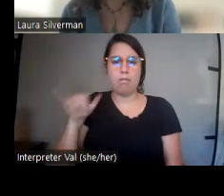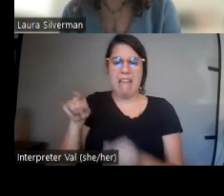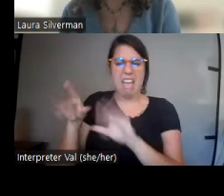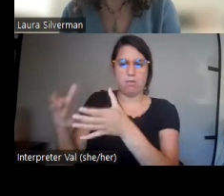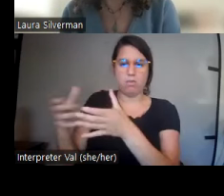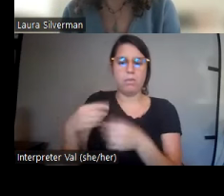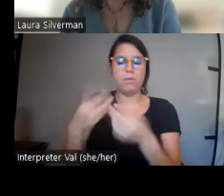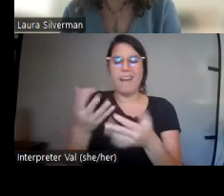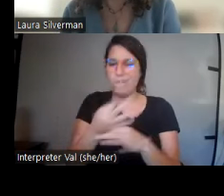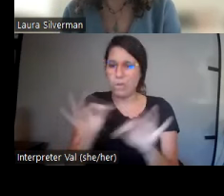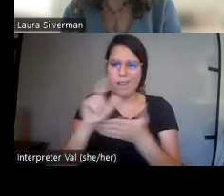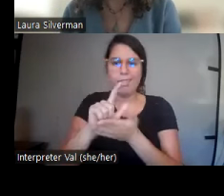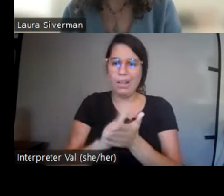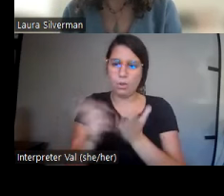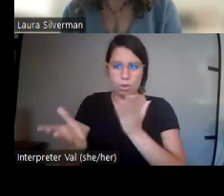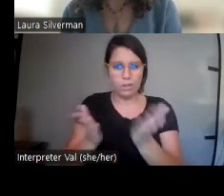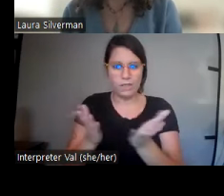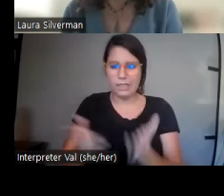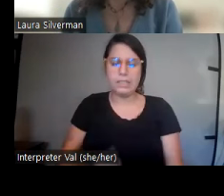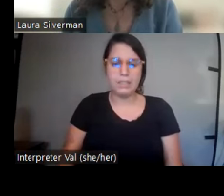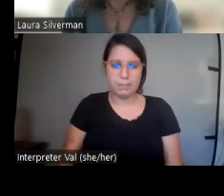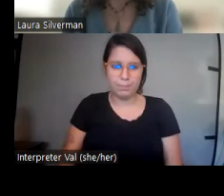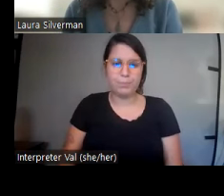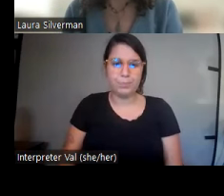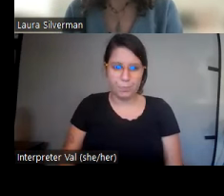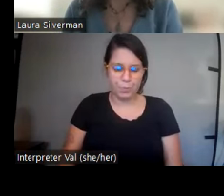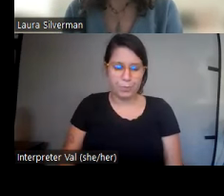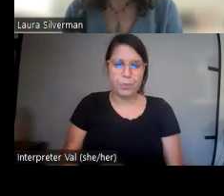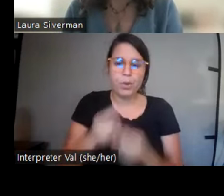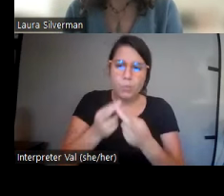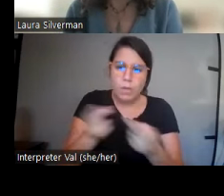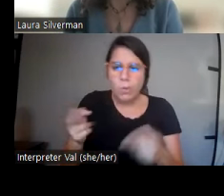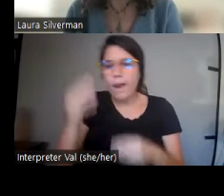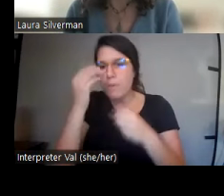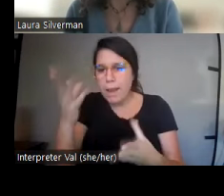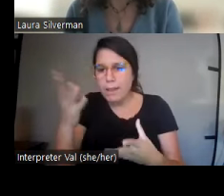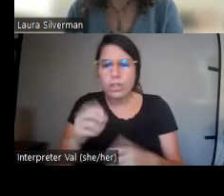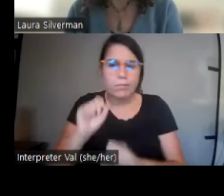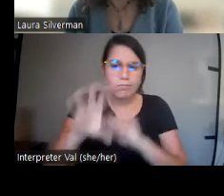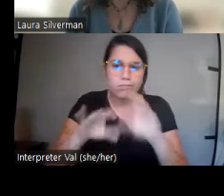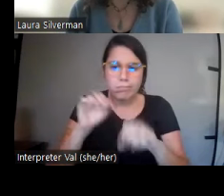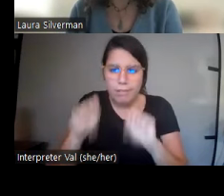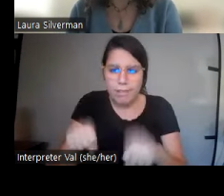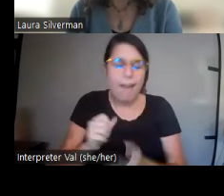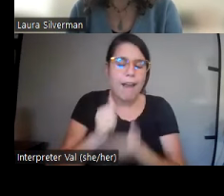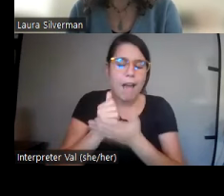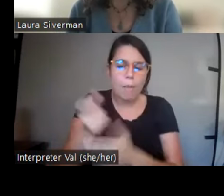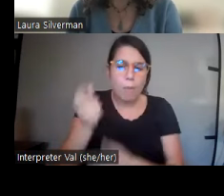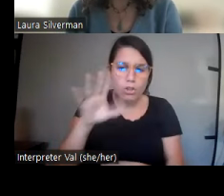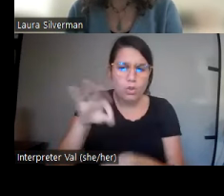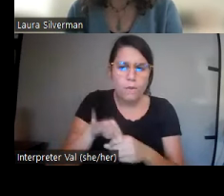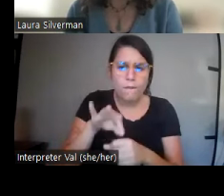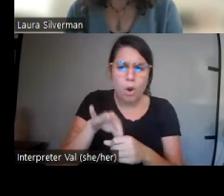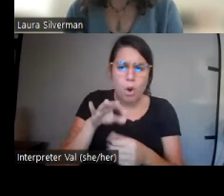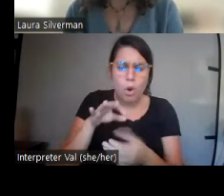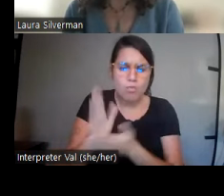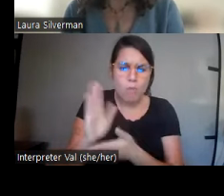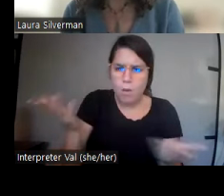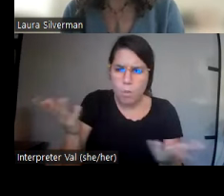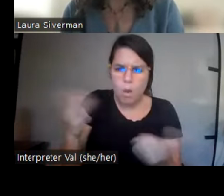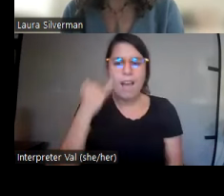provide free legal services, resources, and information, and they can help you understand what your voting rights are. If you